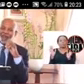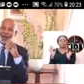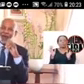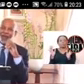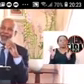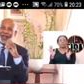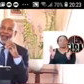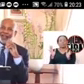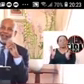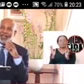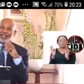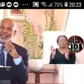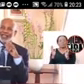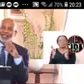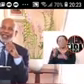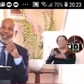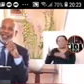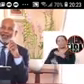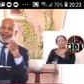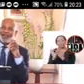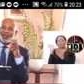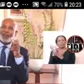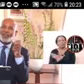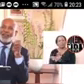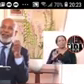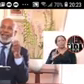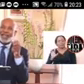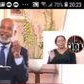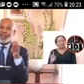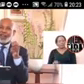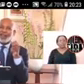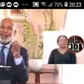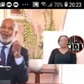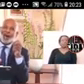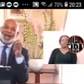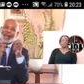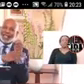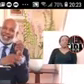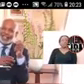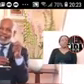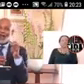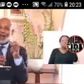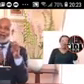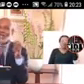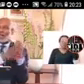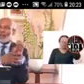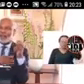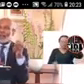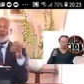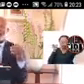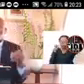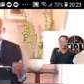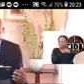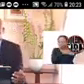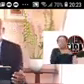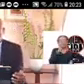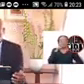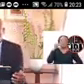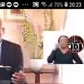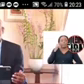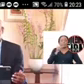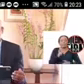of February. So let's purge our minds of what happened yesterday, what happened the day before, what happened